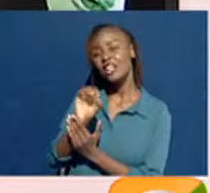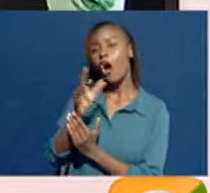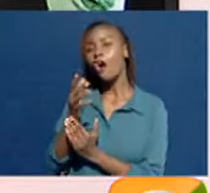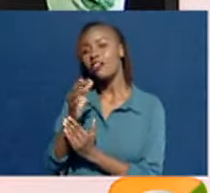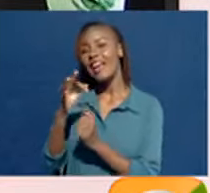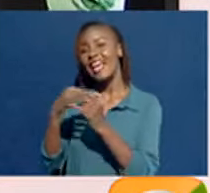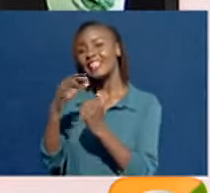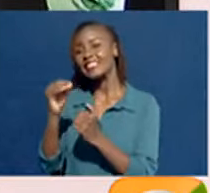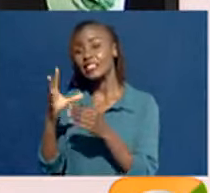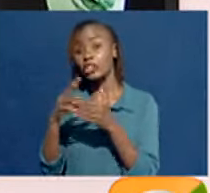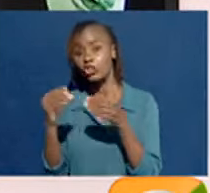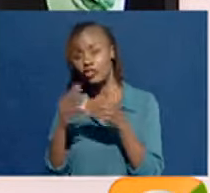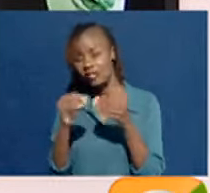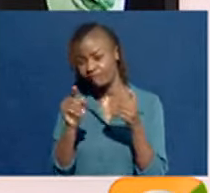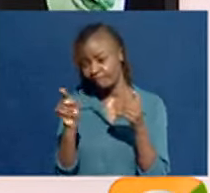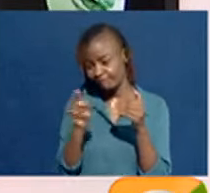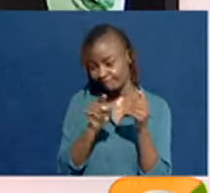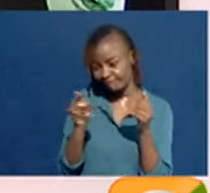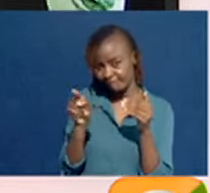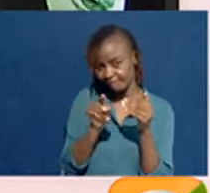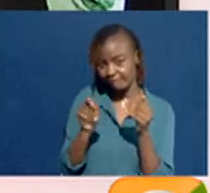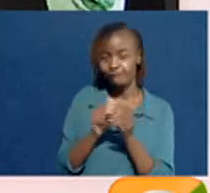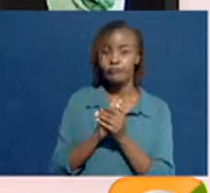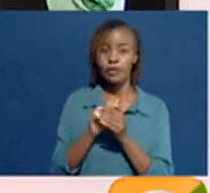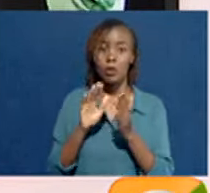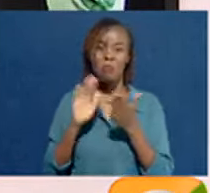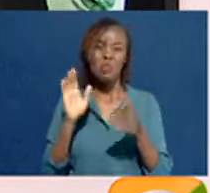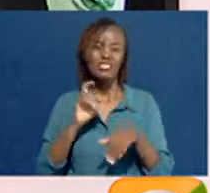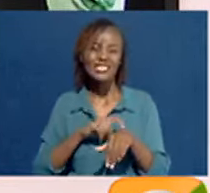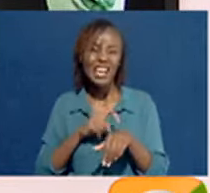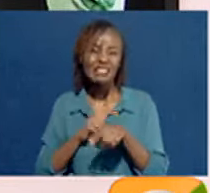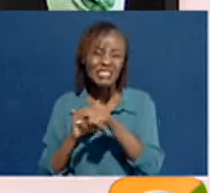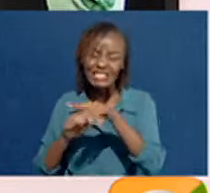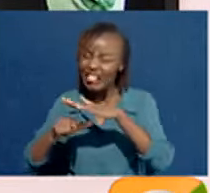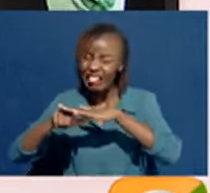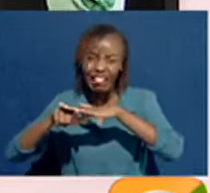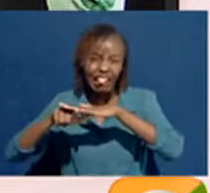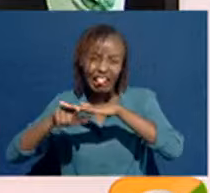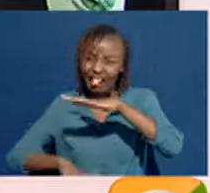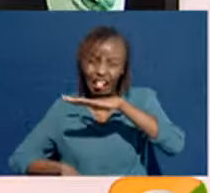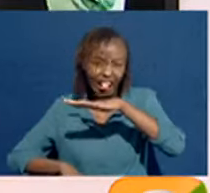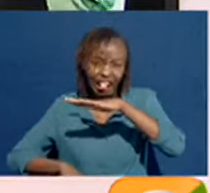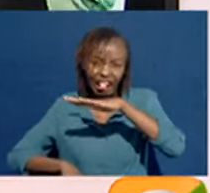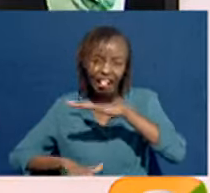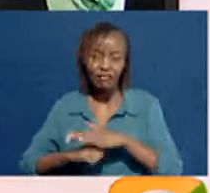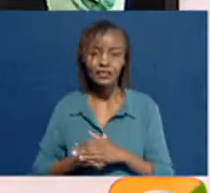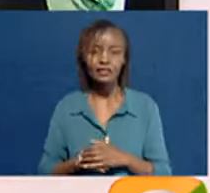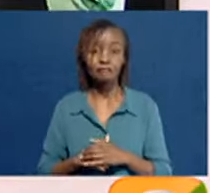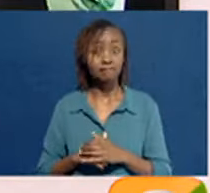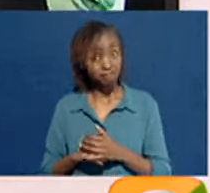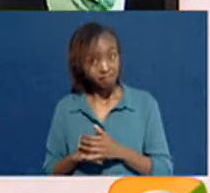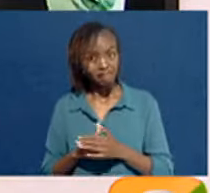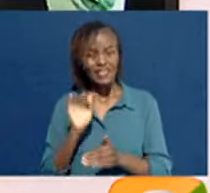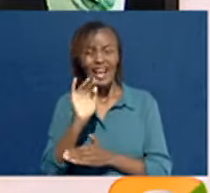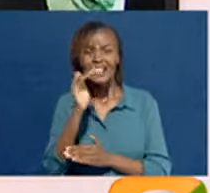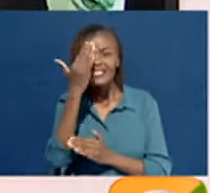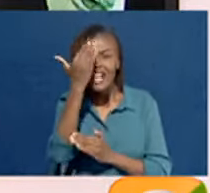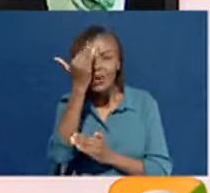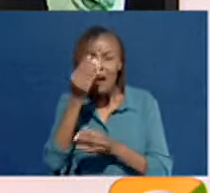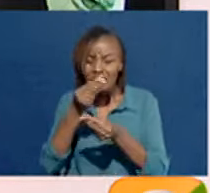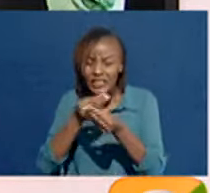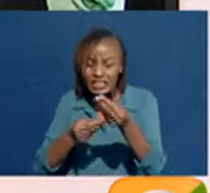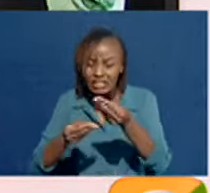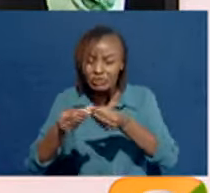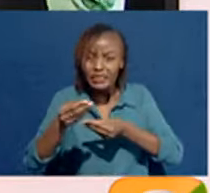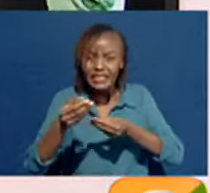Climate Agreement. But most of the time, the price is far lower than this. And we shall talk about why the trading system and